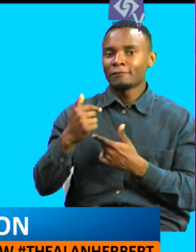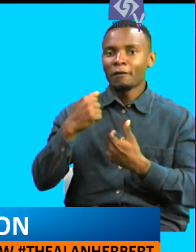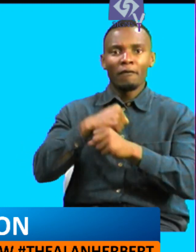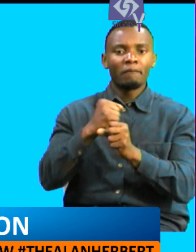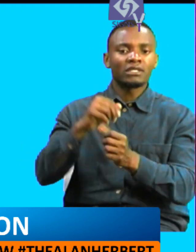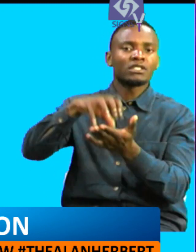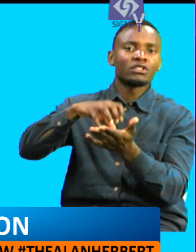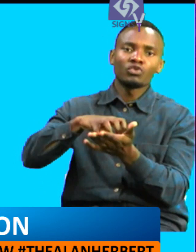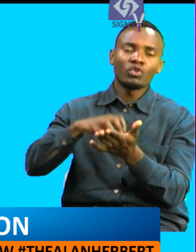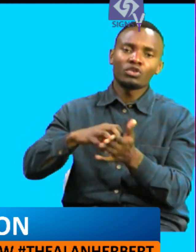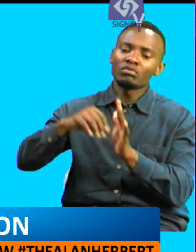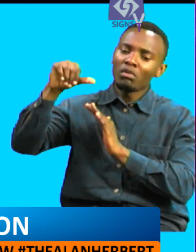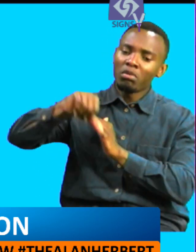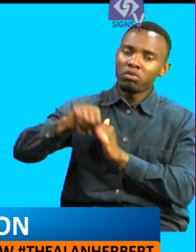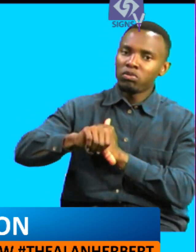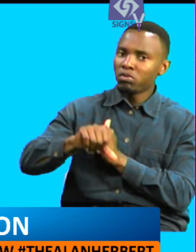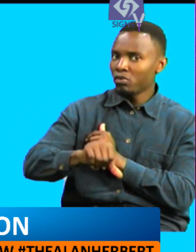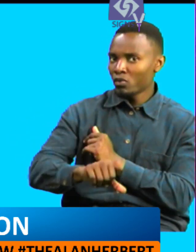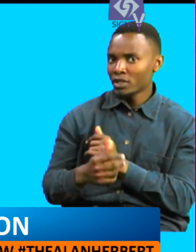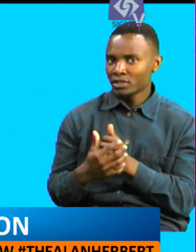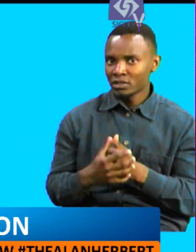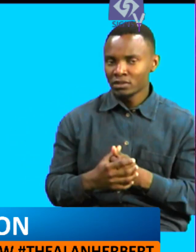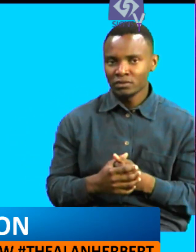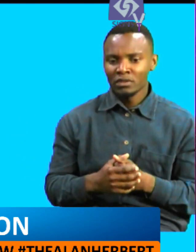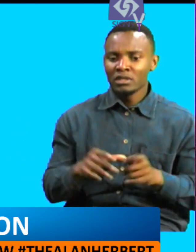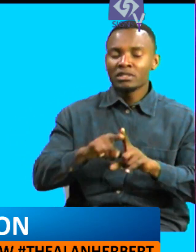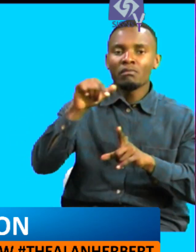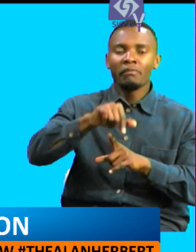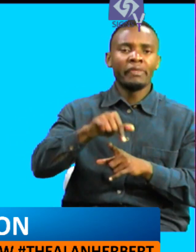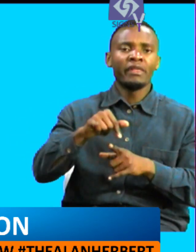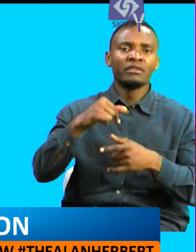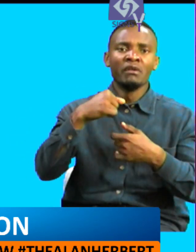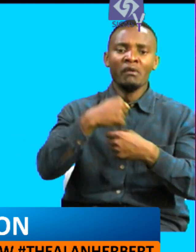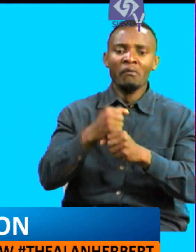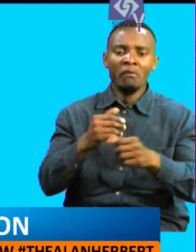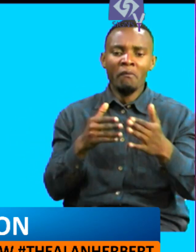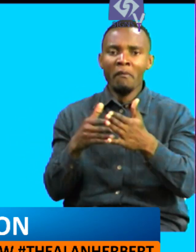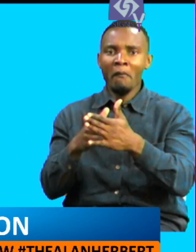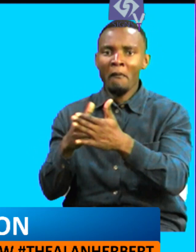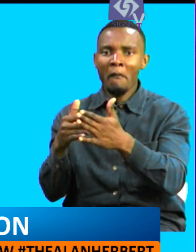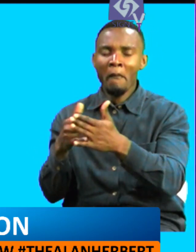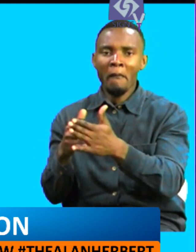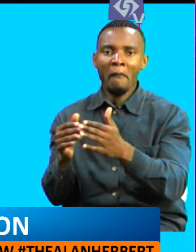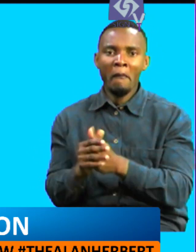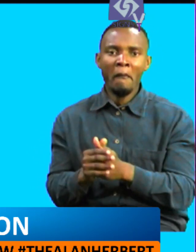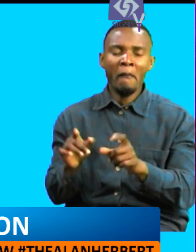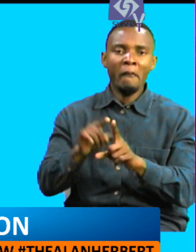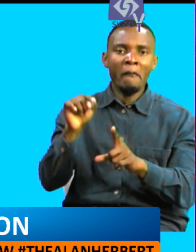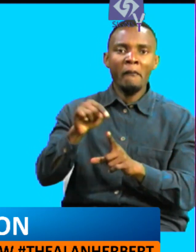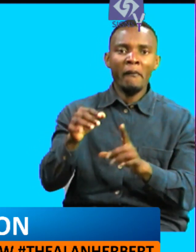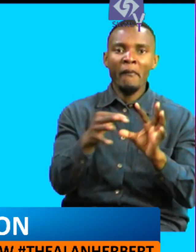facilitate more blocks is also associated with our